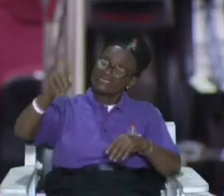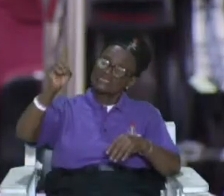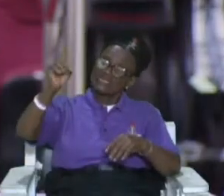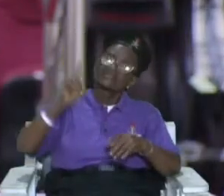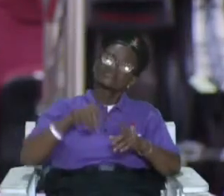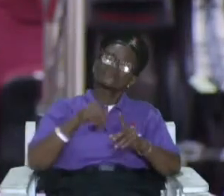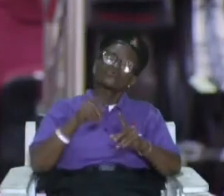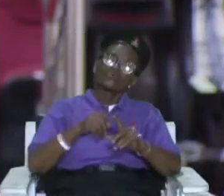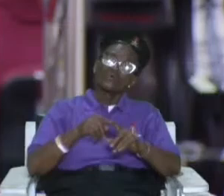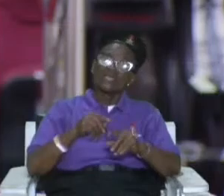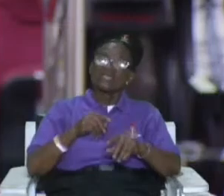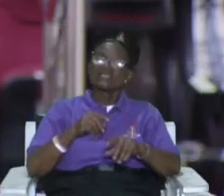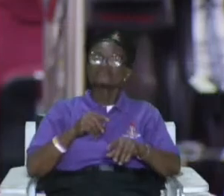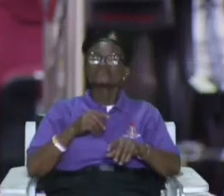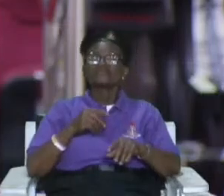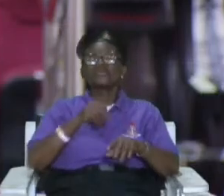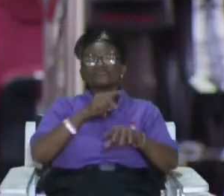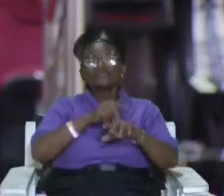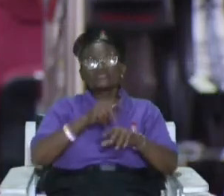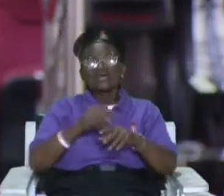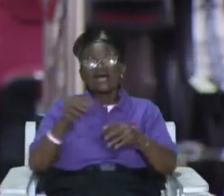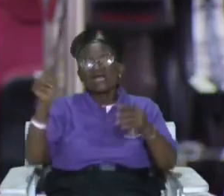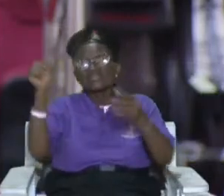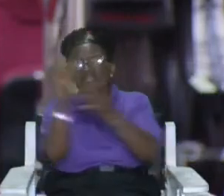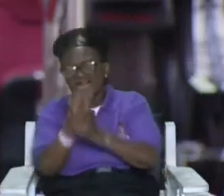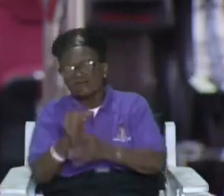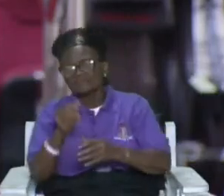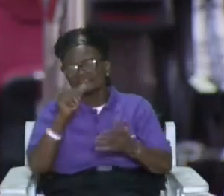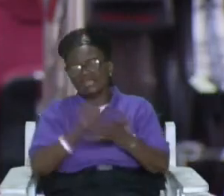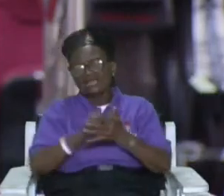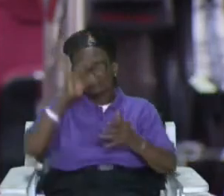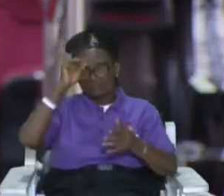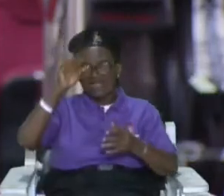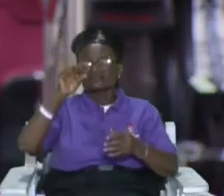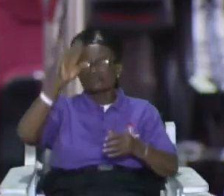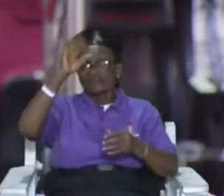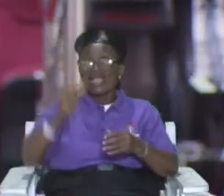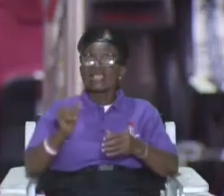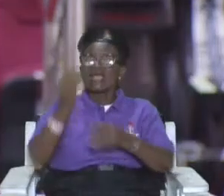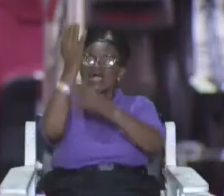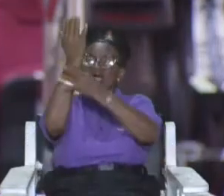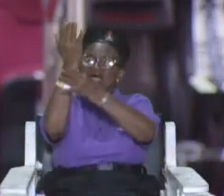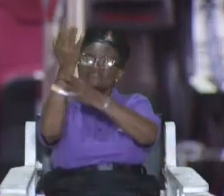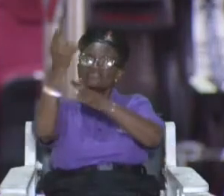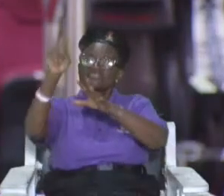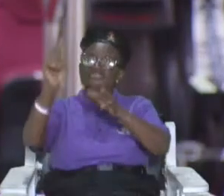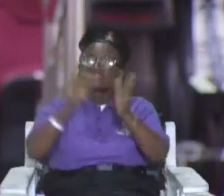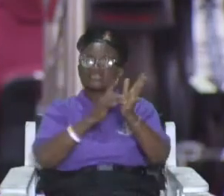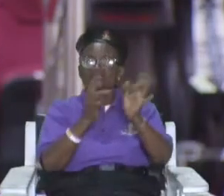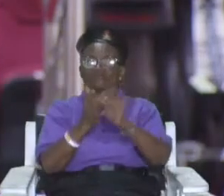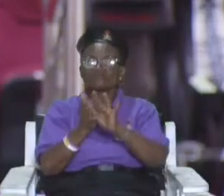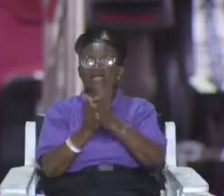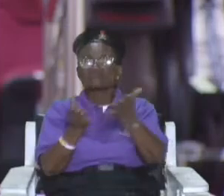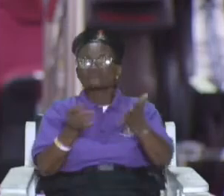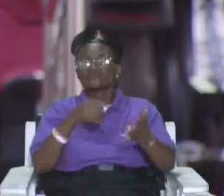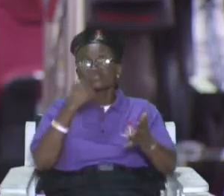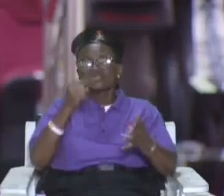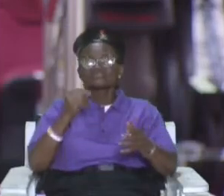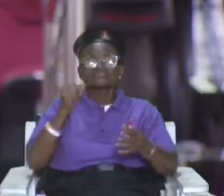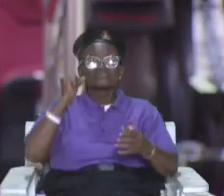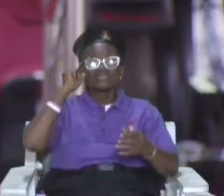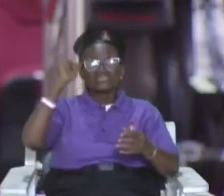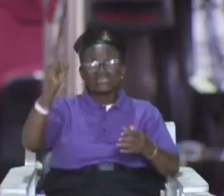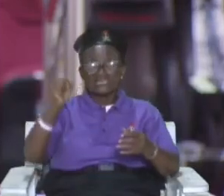When Peter grabbed that man by hand, the Bible says his ankle bone received strength.